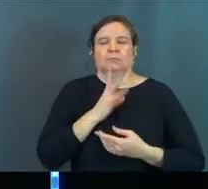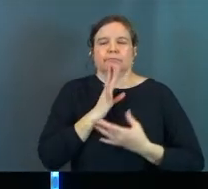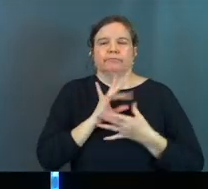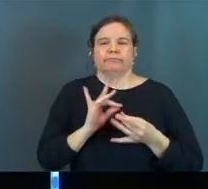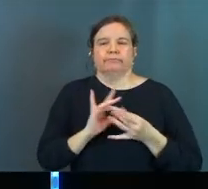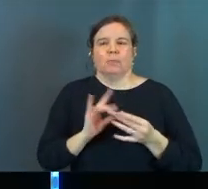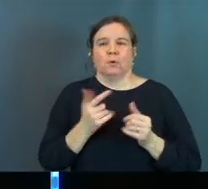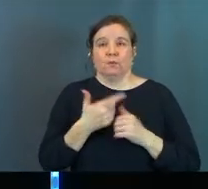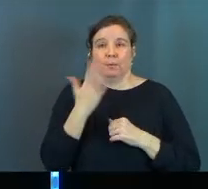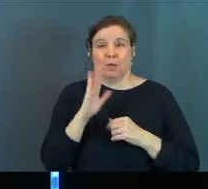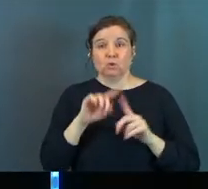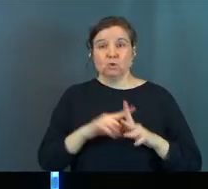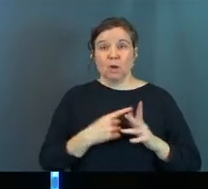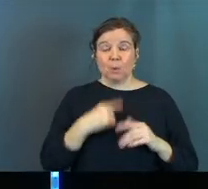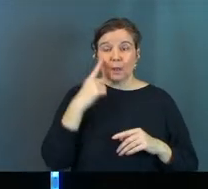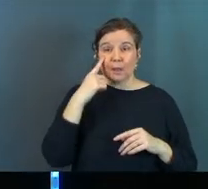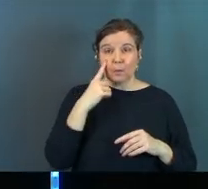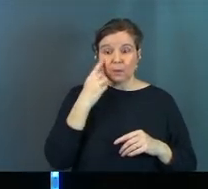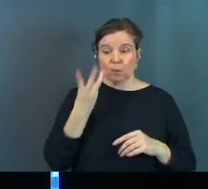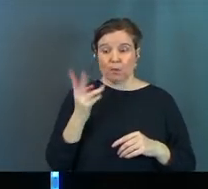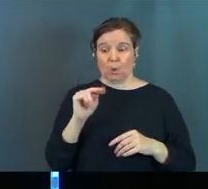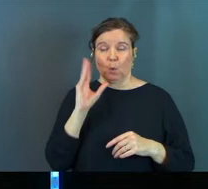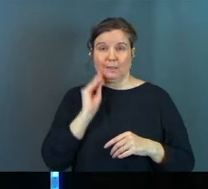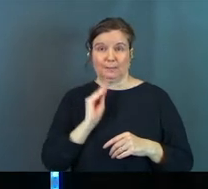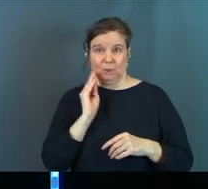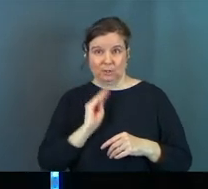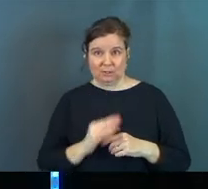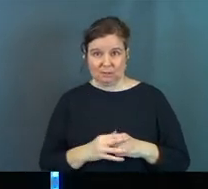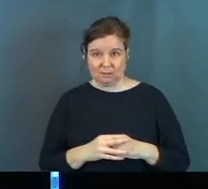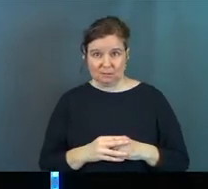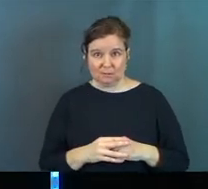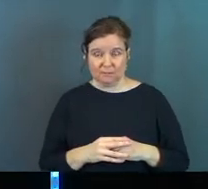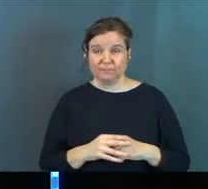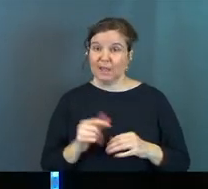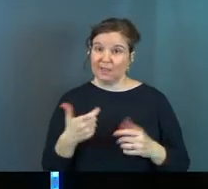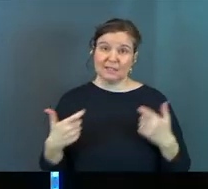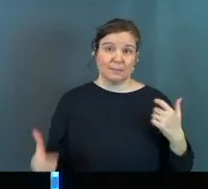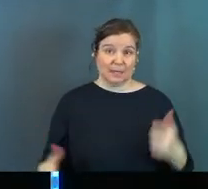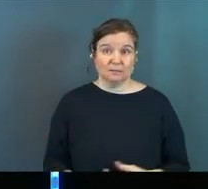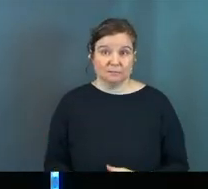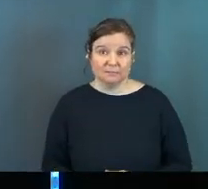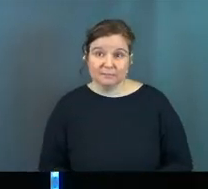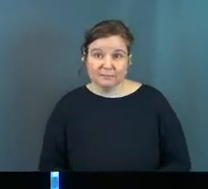So it starts with eyewitnesses who had their own experience. And that's big.